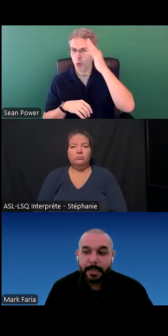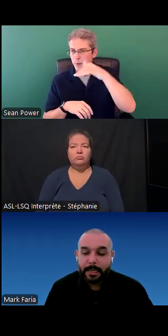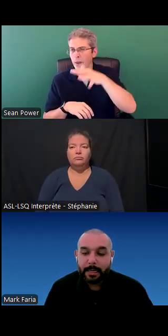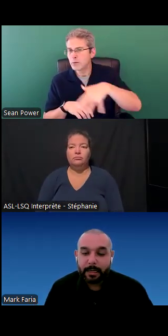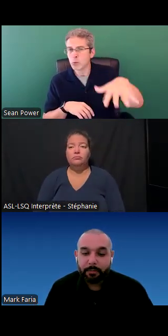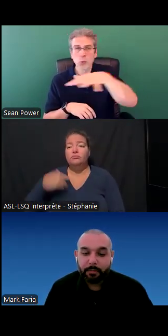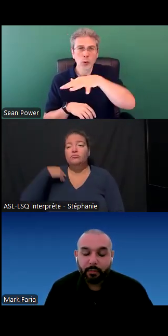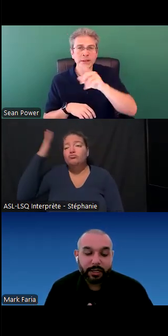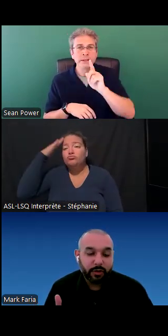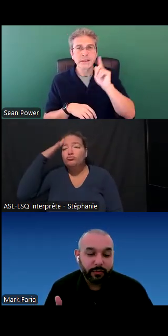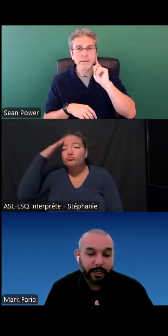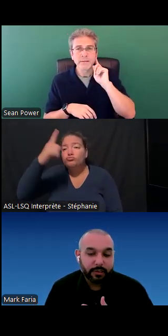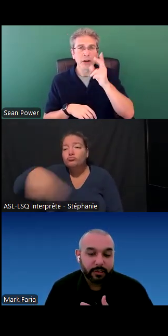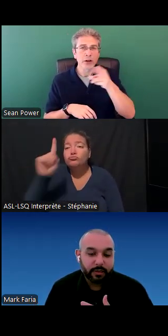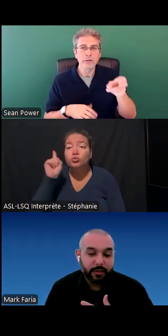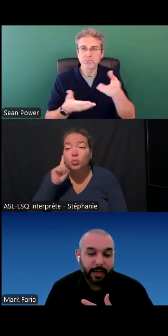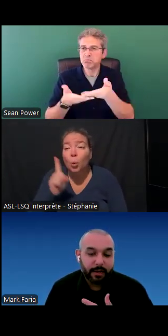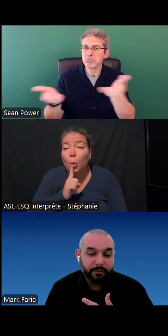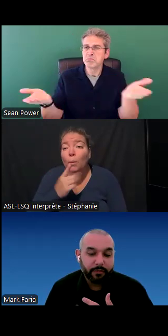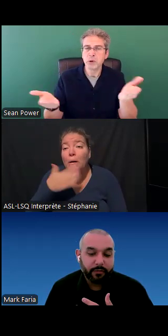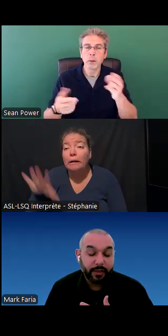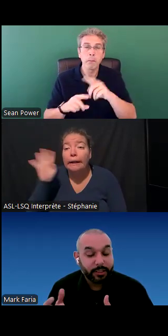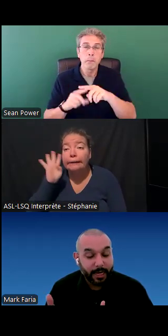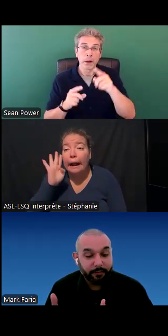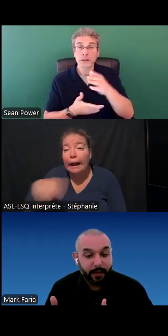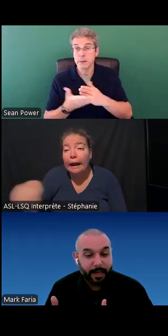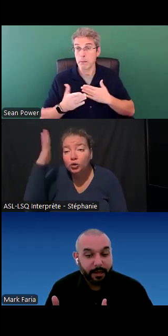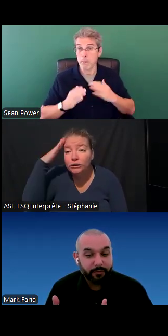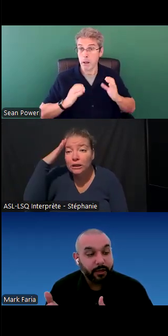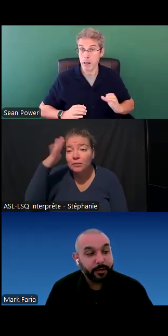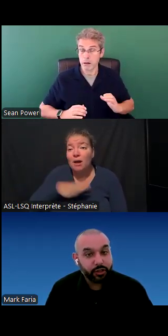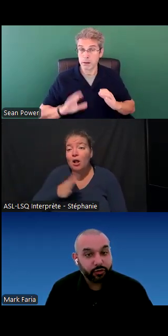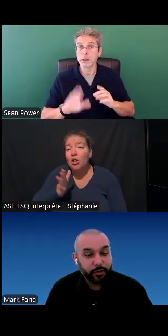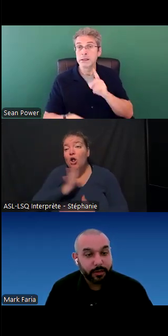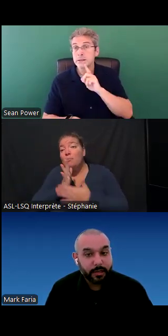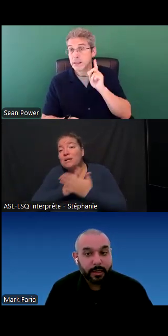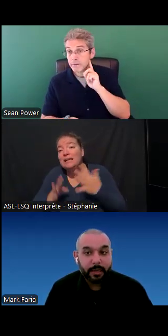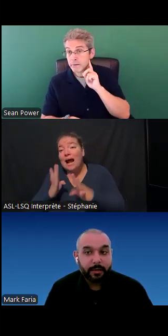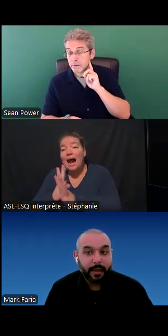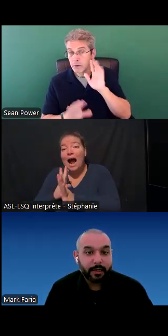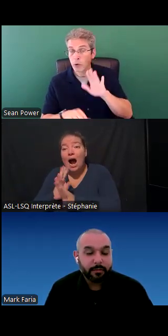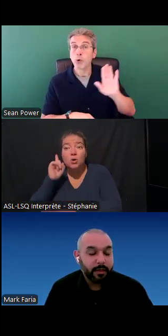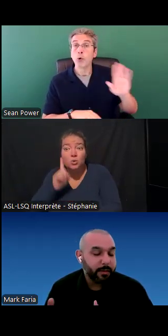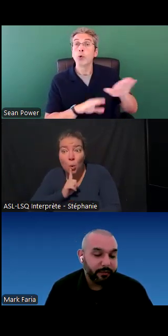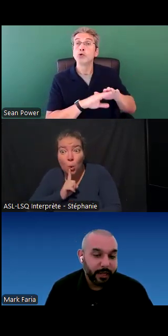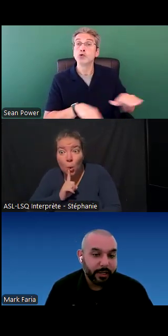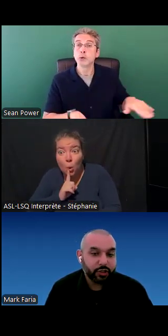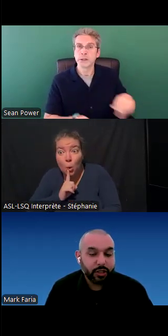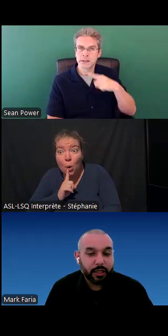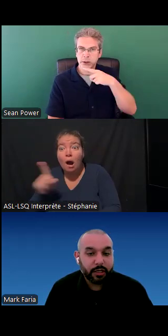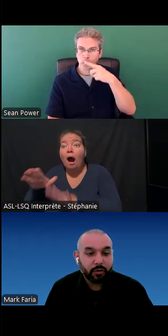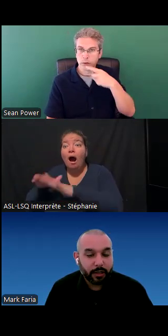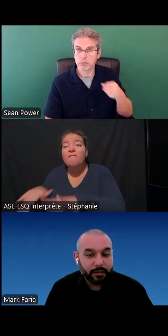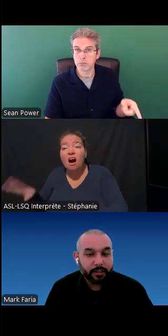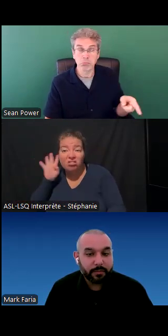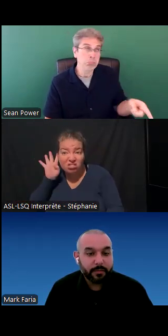hearing, but I do have clients that are deaf and have hearing children that they may have